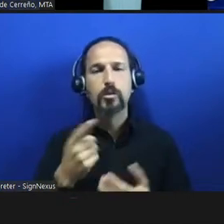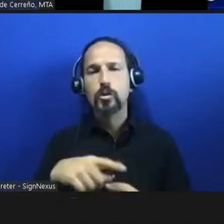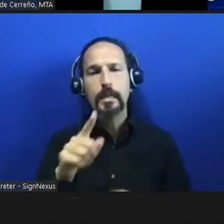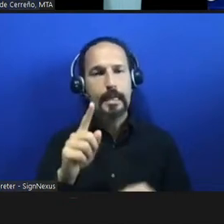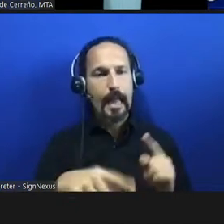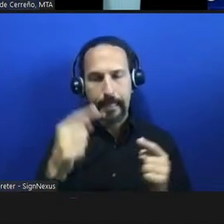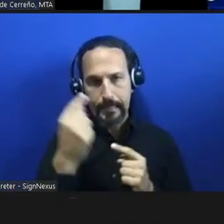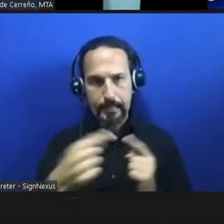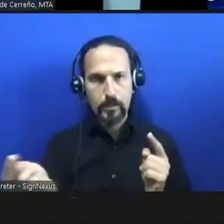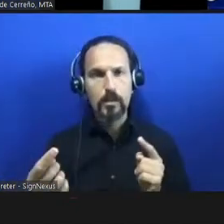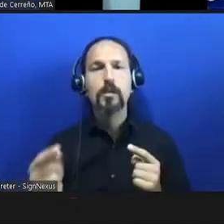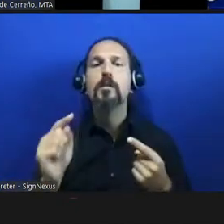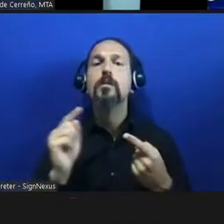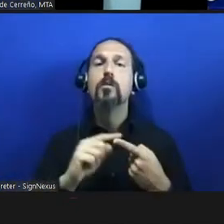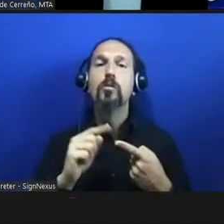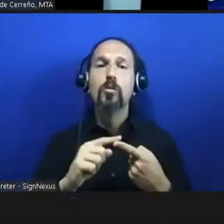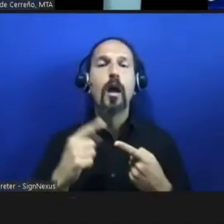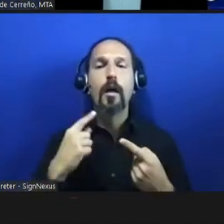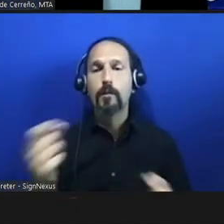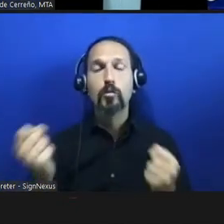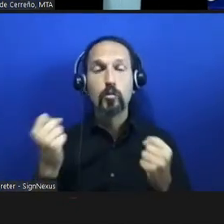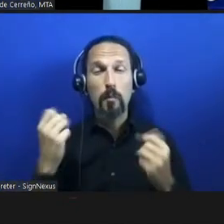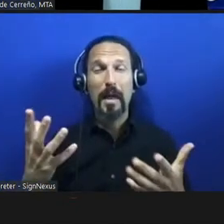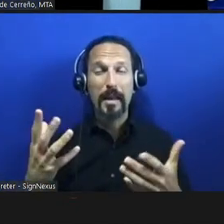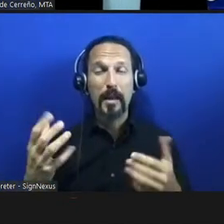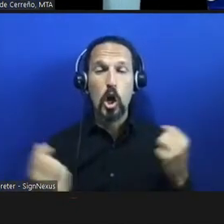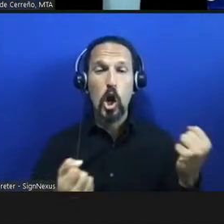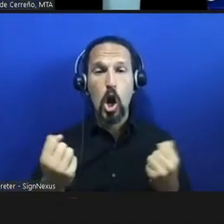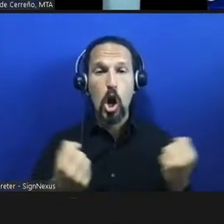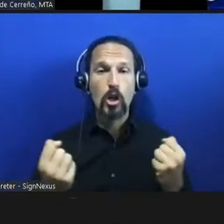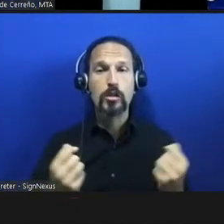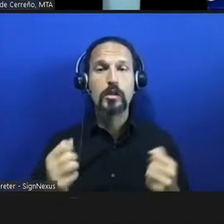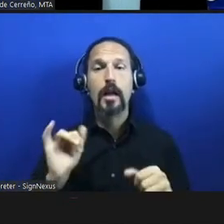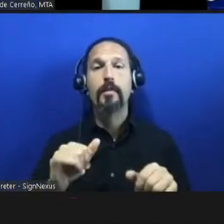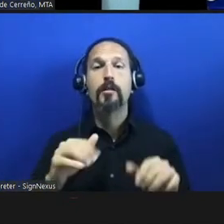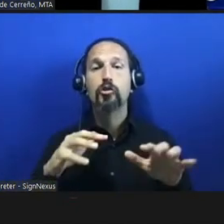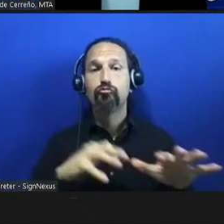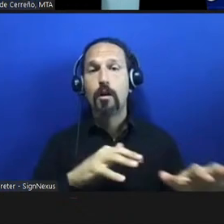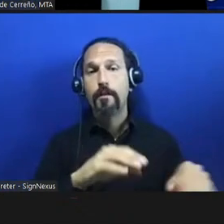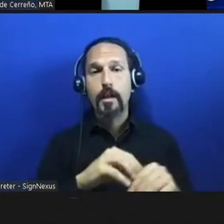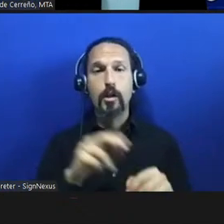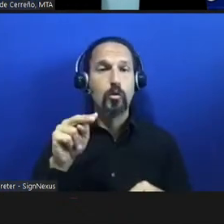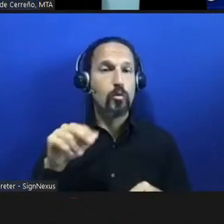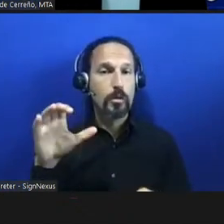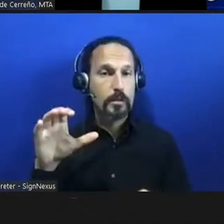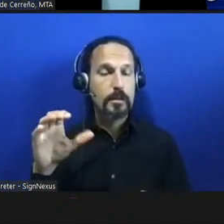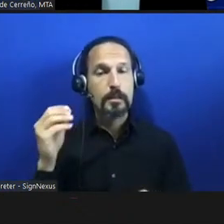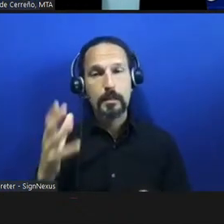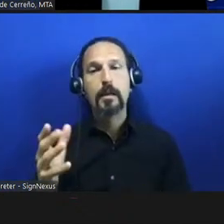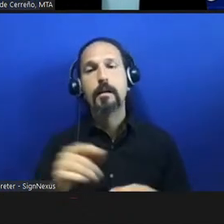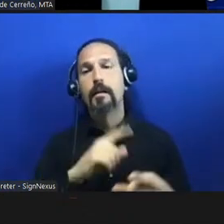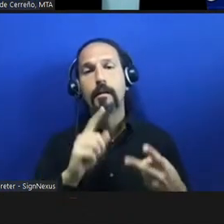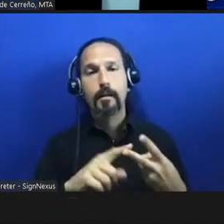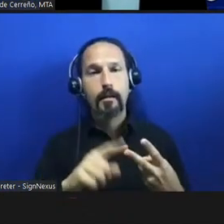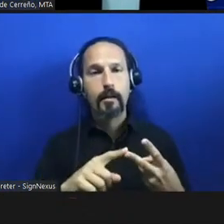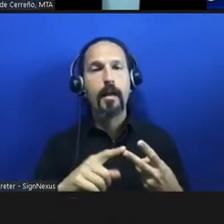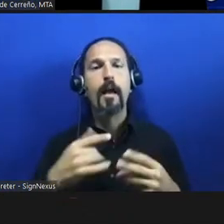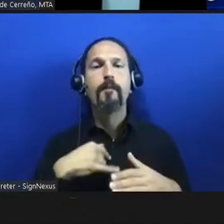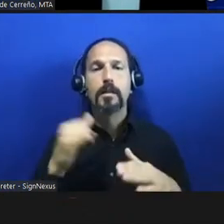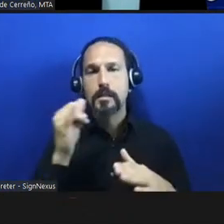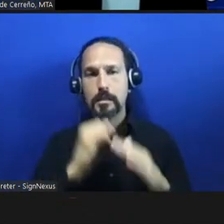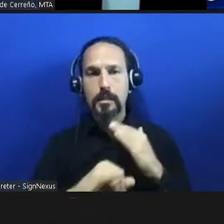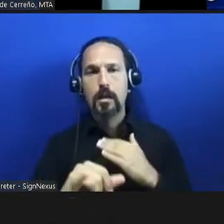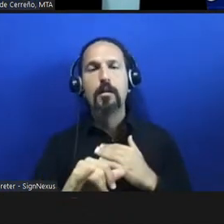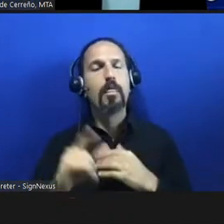argue with one is we have too many cars and traffic in New York City the other is we have a Subway that's